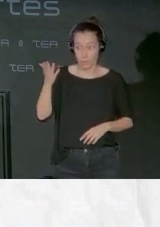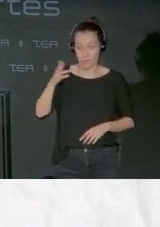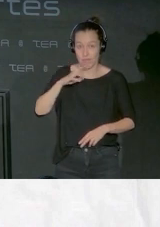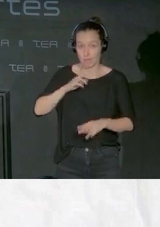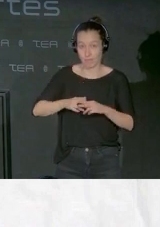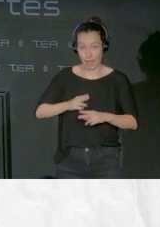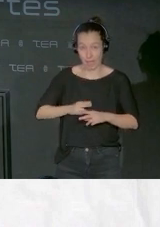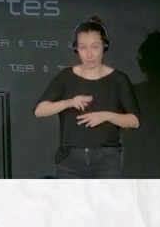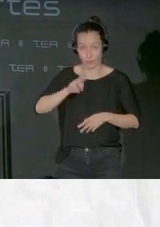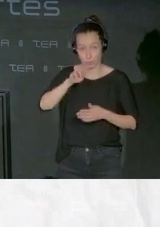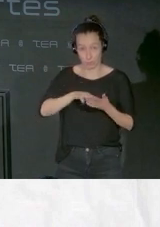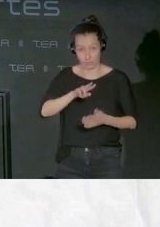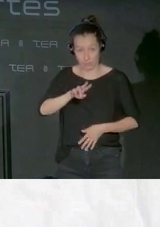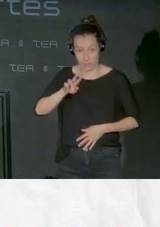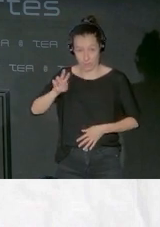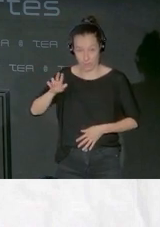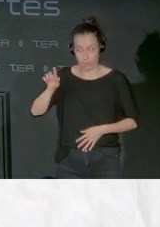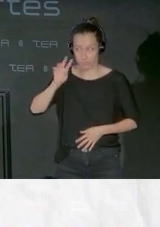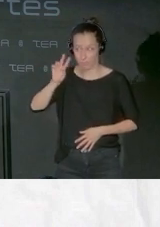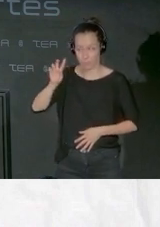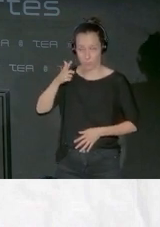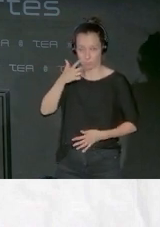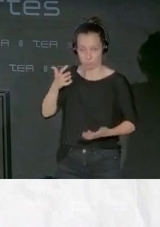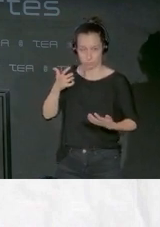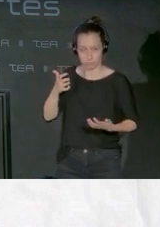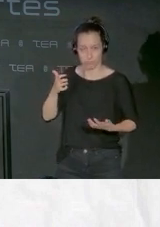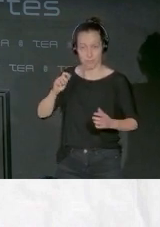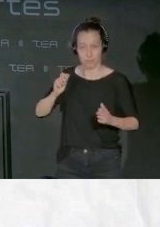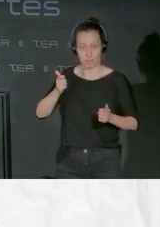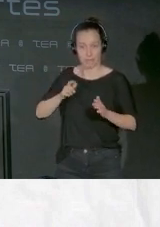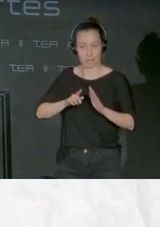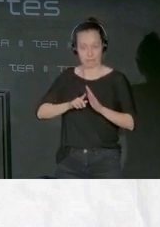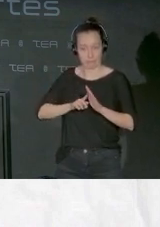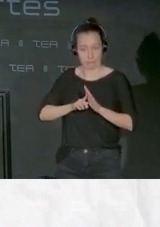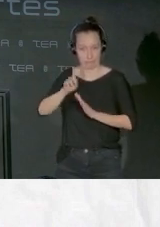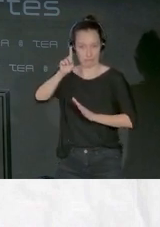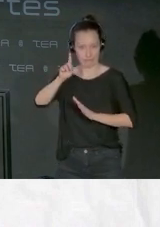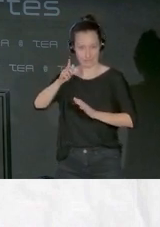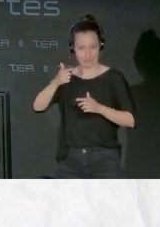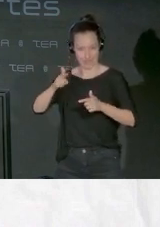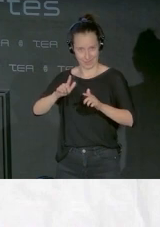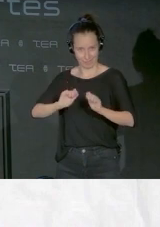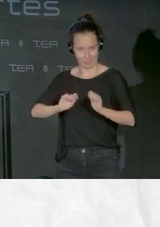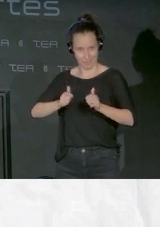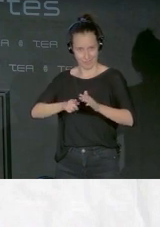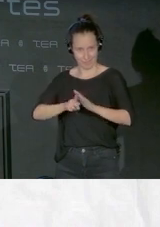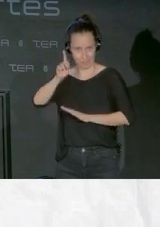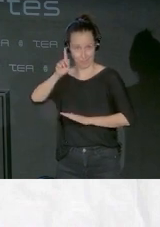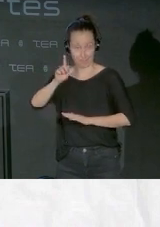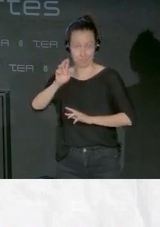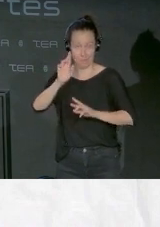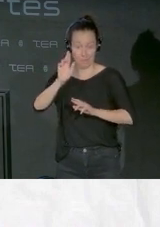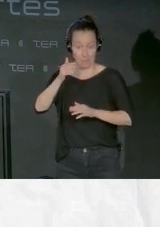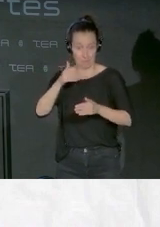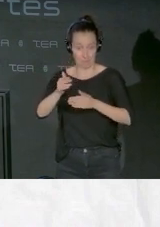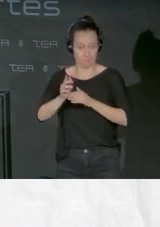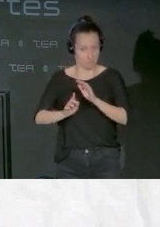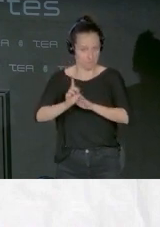is really expecting to grow very quickly from now on, both in terms of users and in terms of revenues.